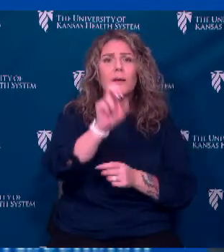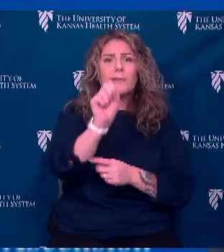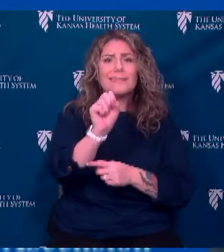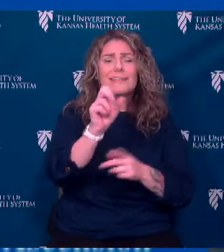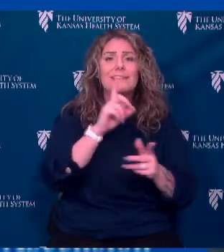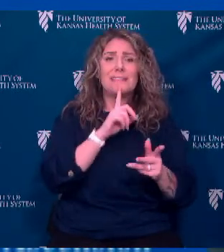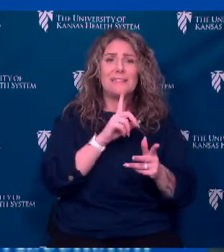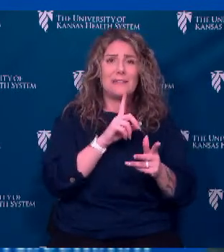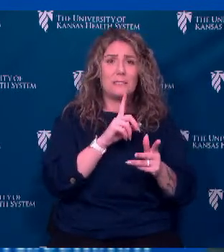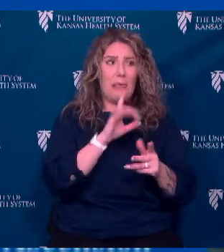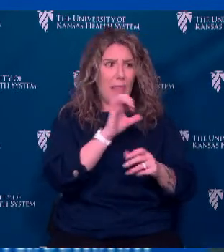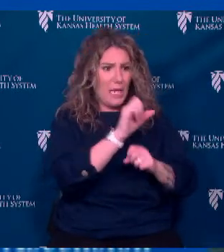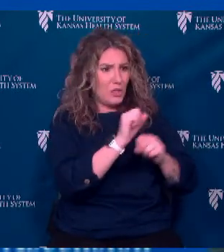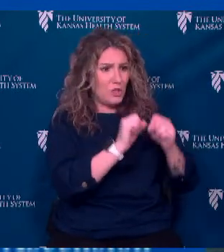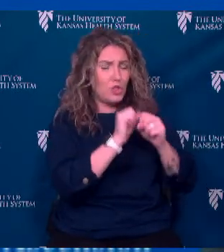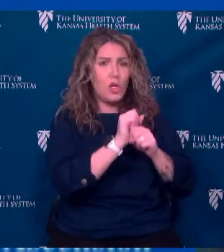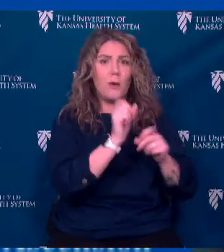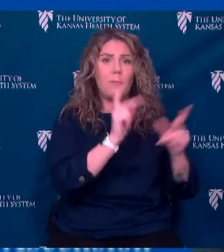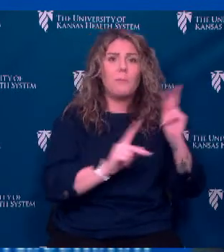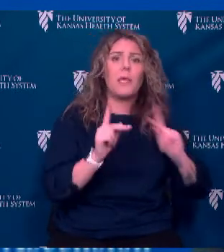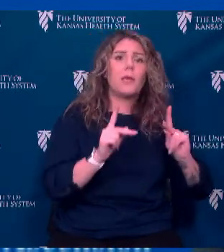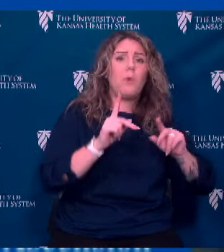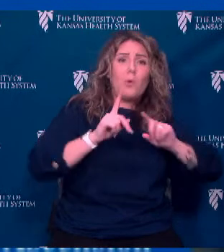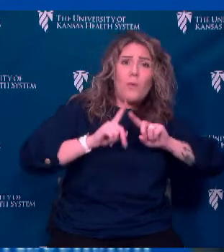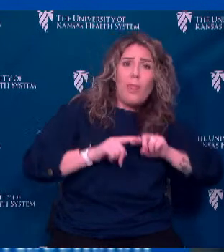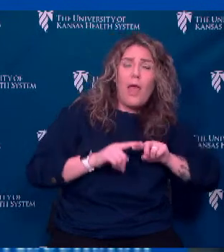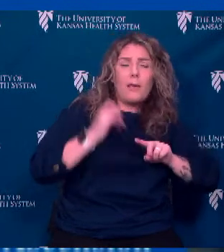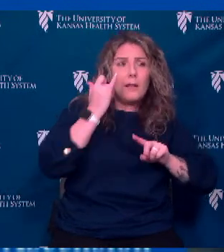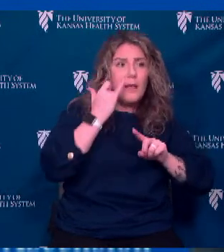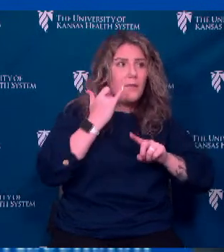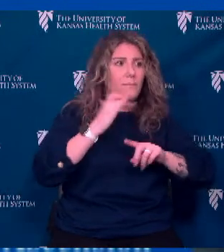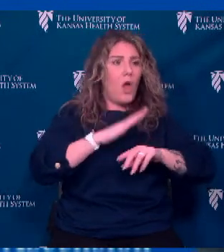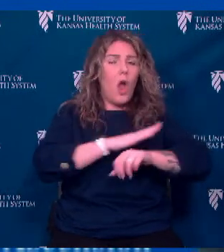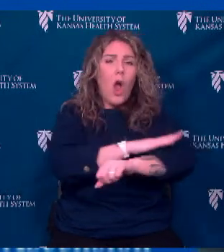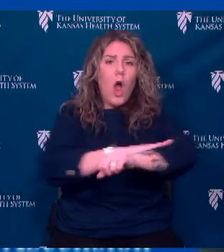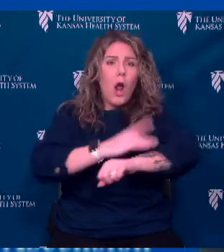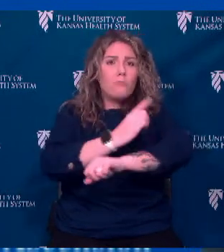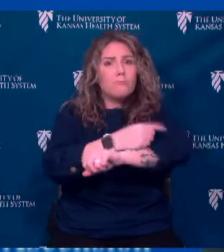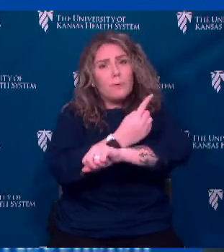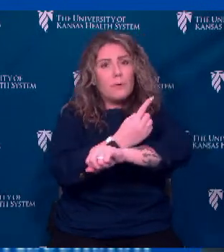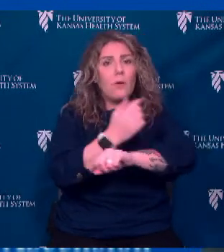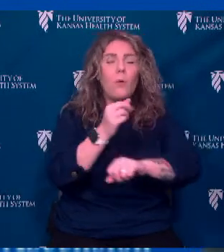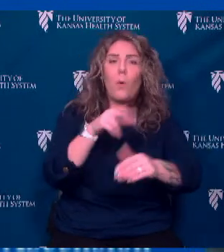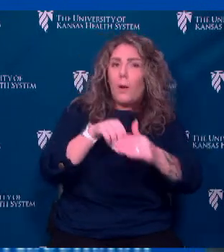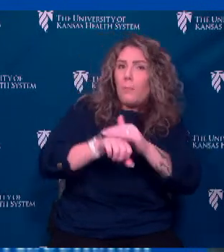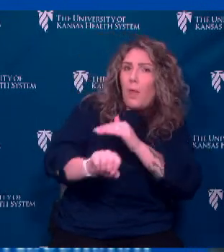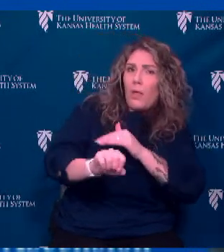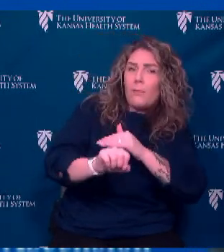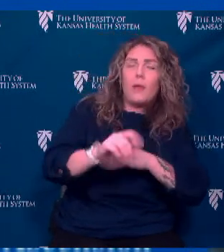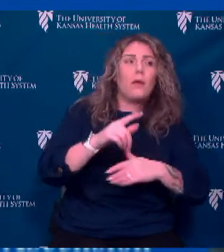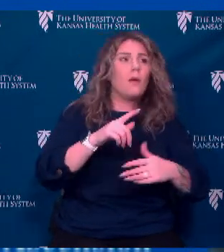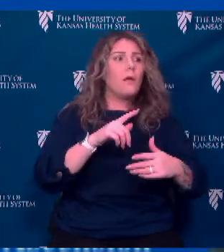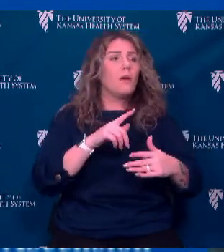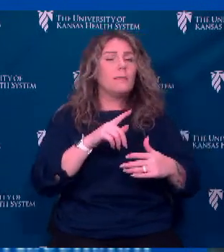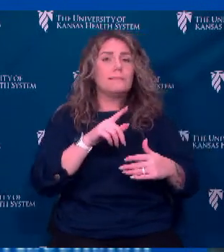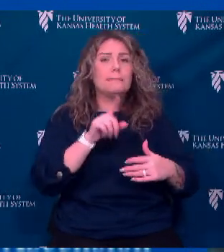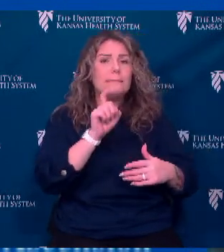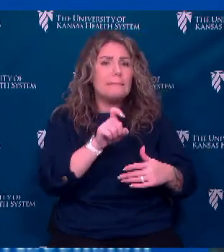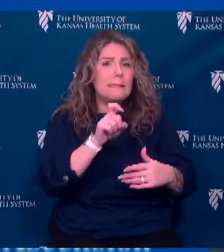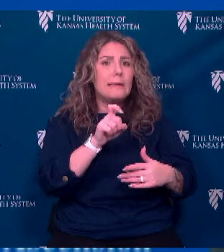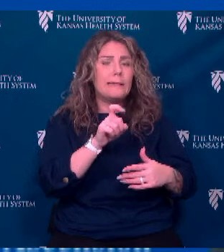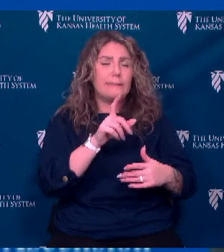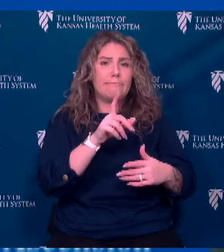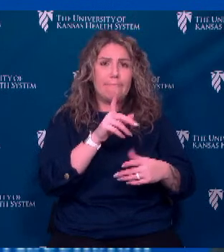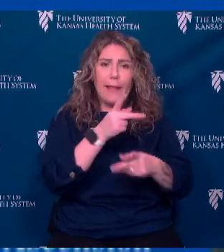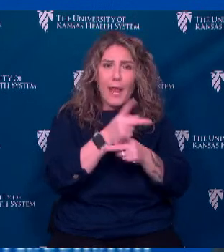the infrastructure that people rely on if they have a broken arm, if they need to go and deliver a baby, if they need to go and seek care. And so